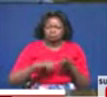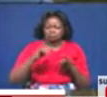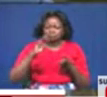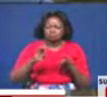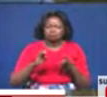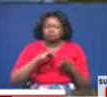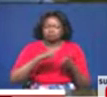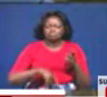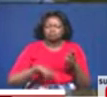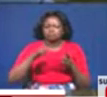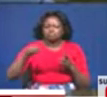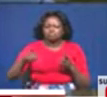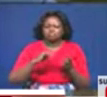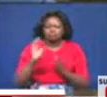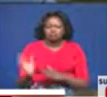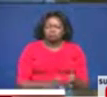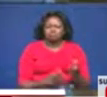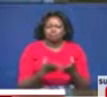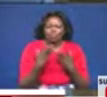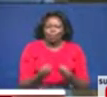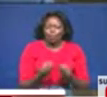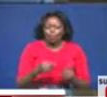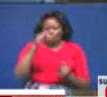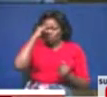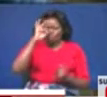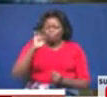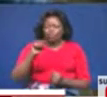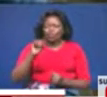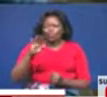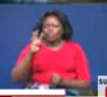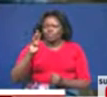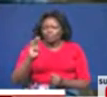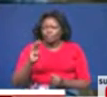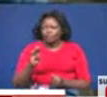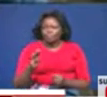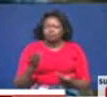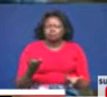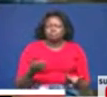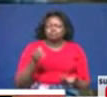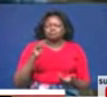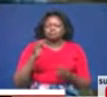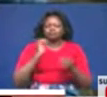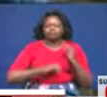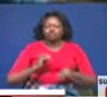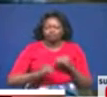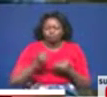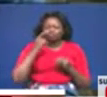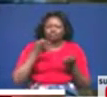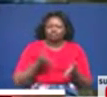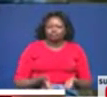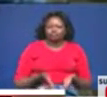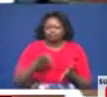are facing charges of conspiracy to defraud the government 3.5 billion shillings in the Anglo-Leasing contract for modernization